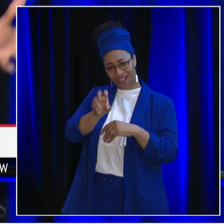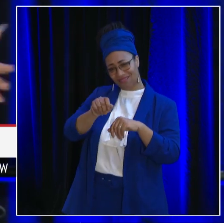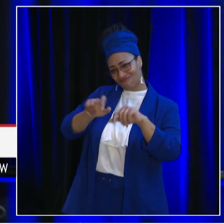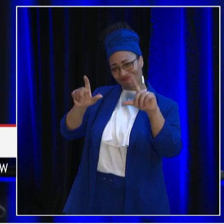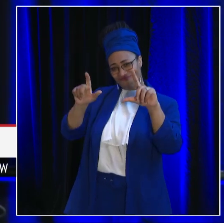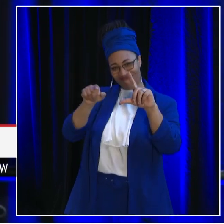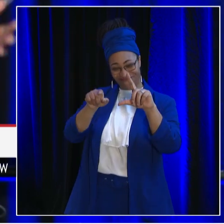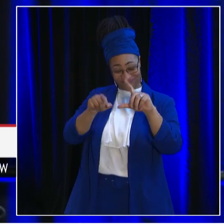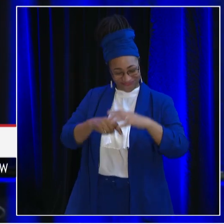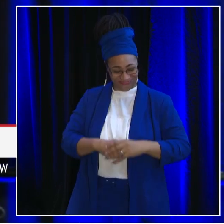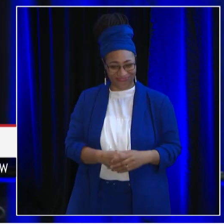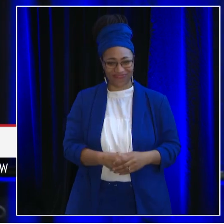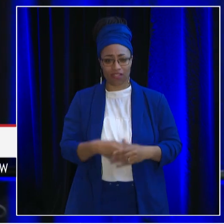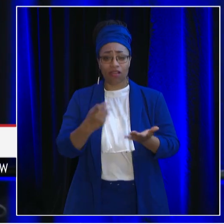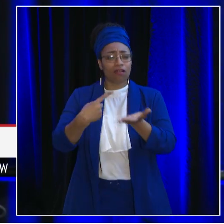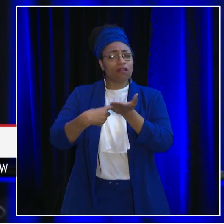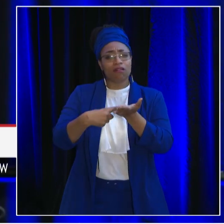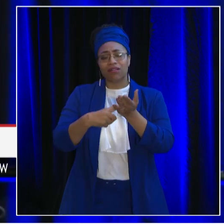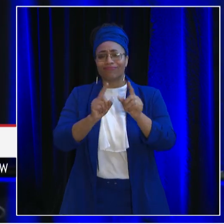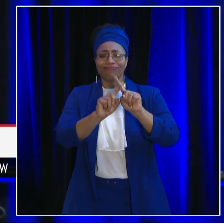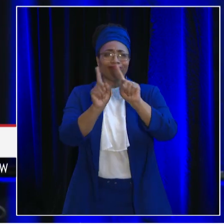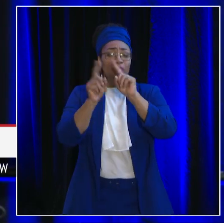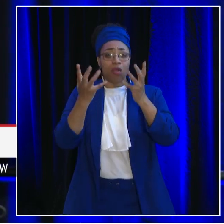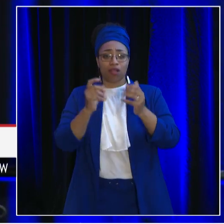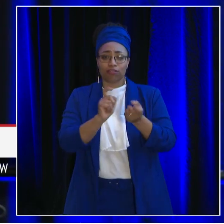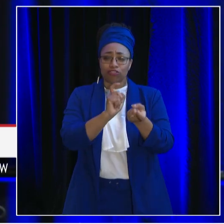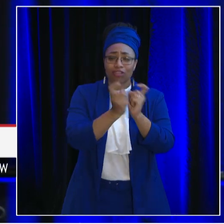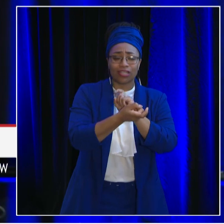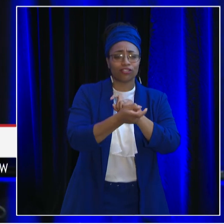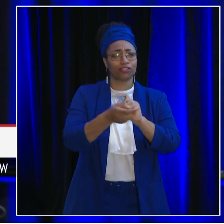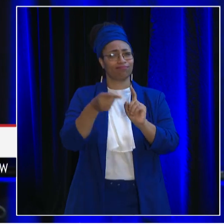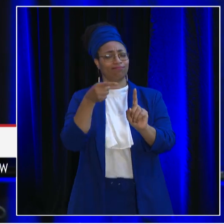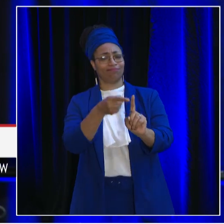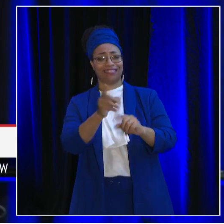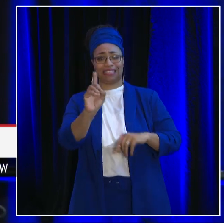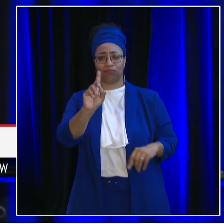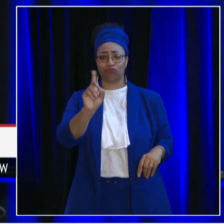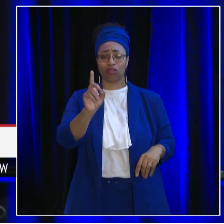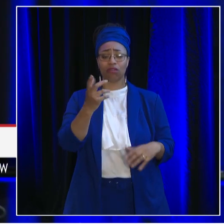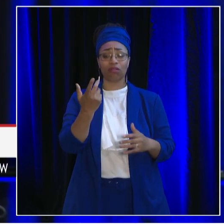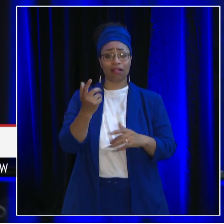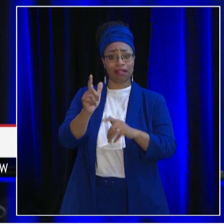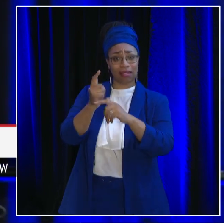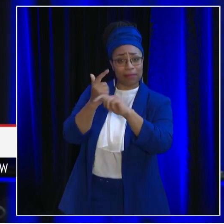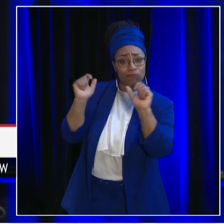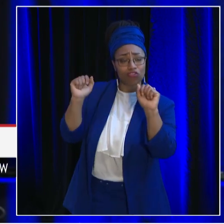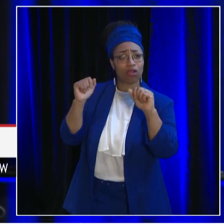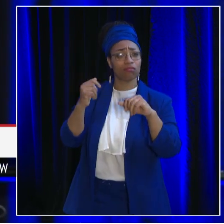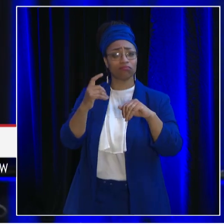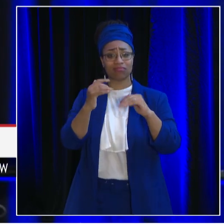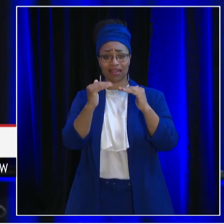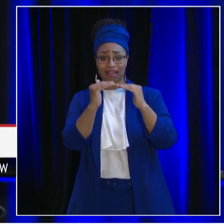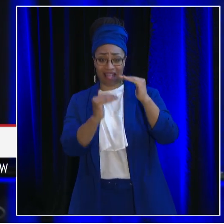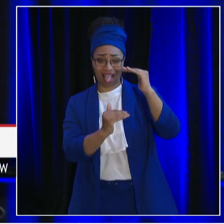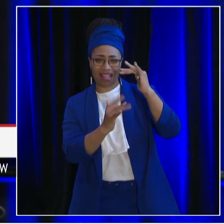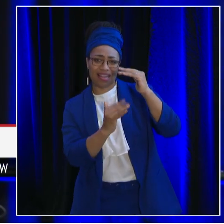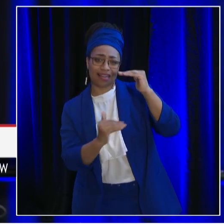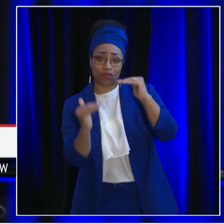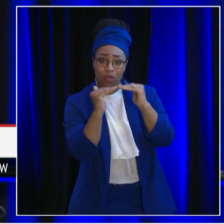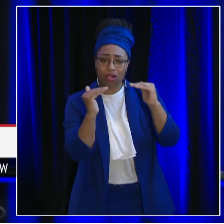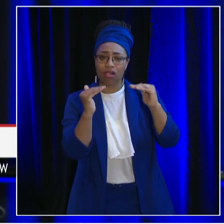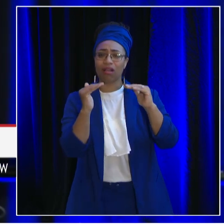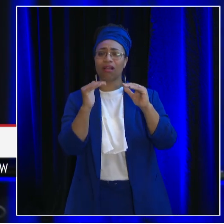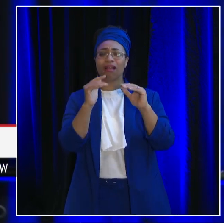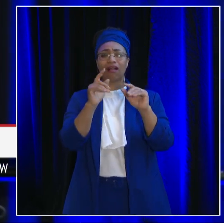and democracy, liberty, equity, equality. We are trying to have the conversations that we know many of